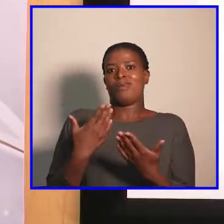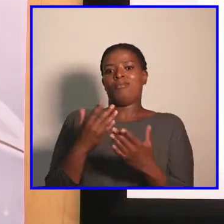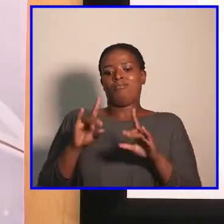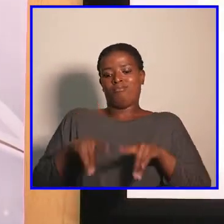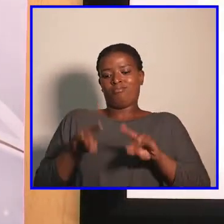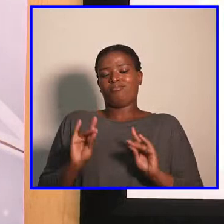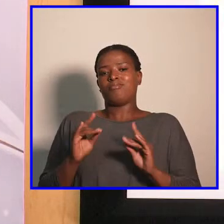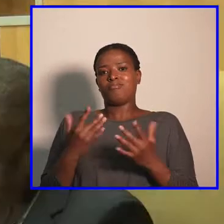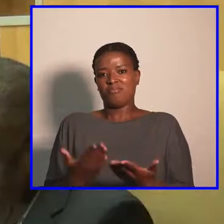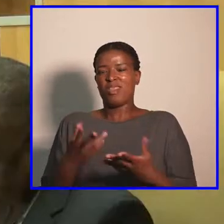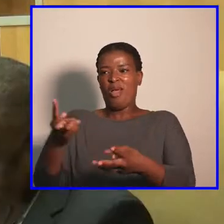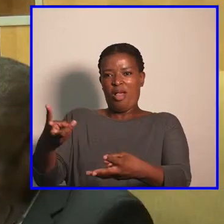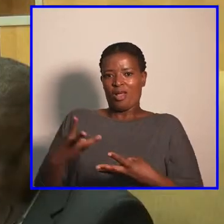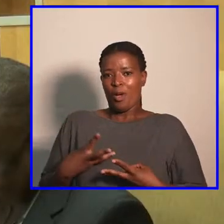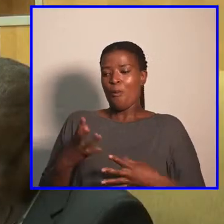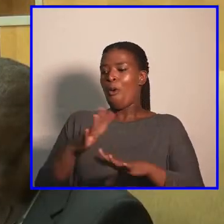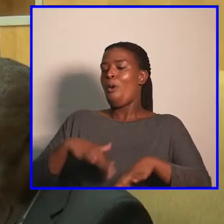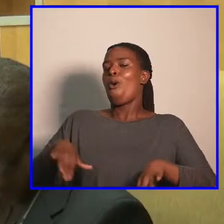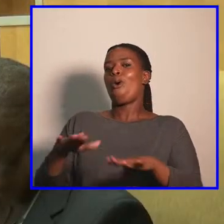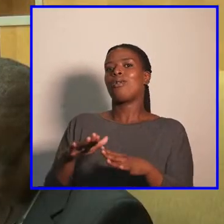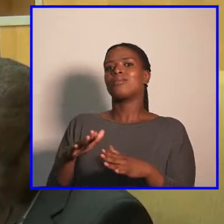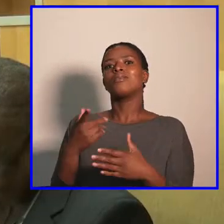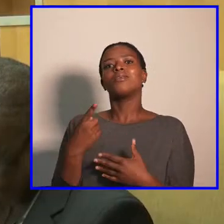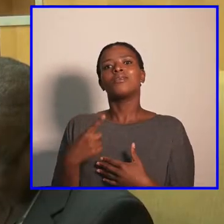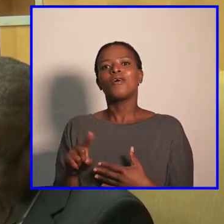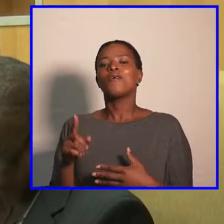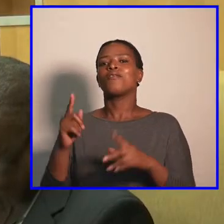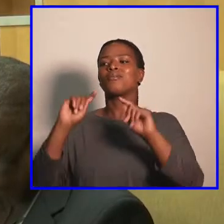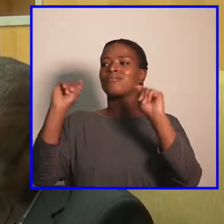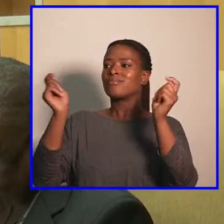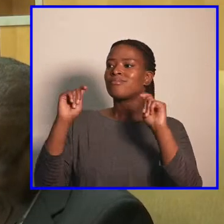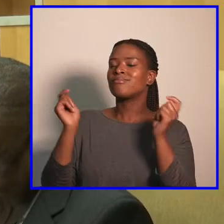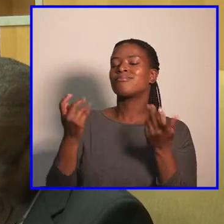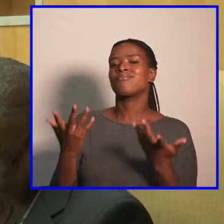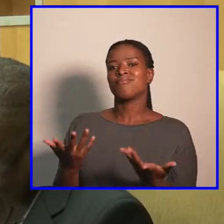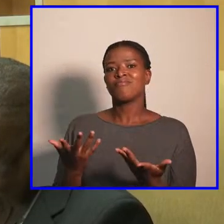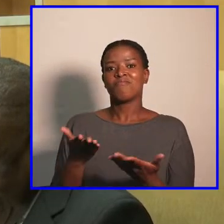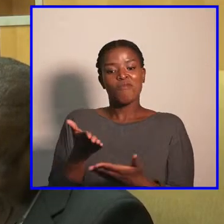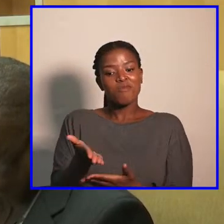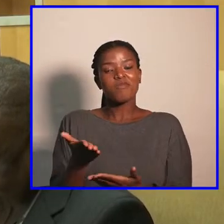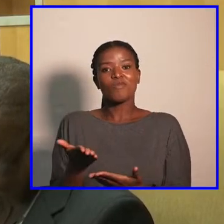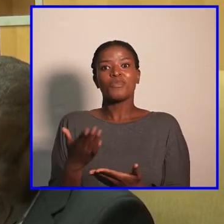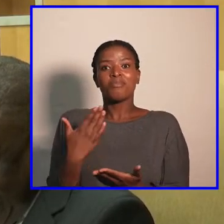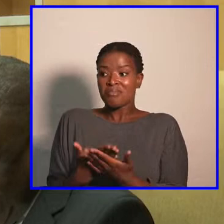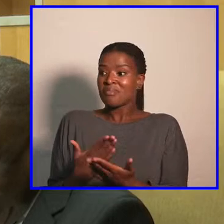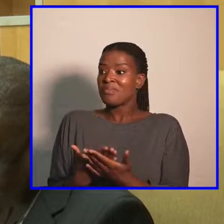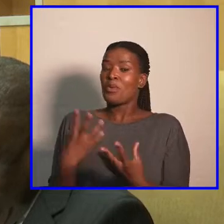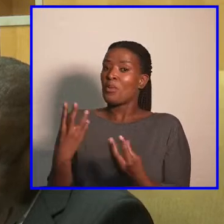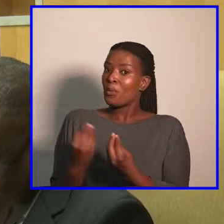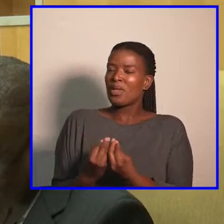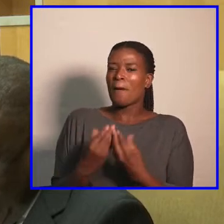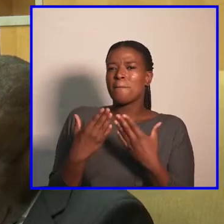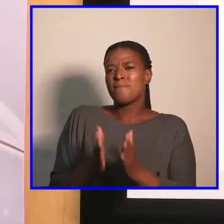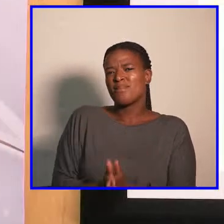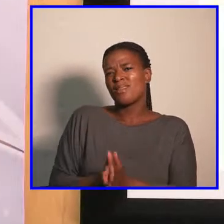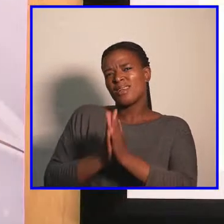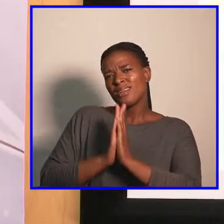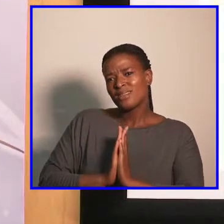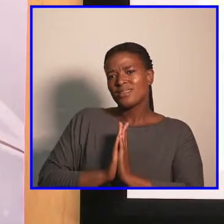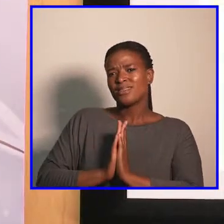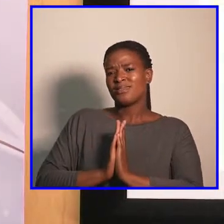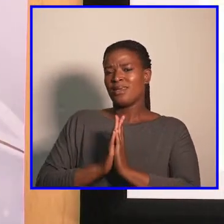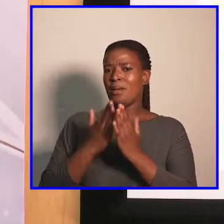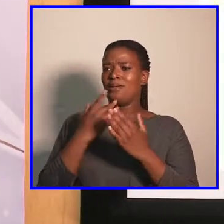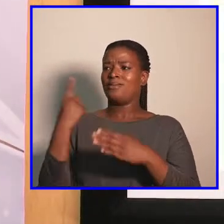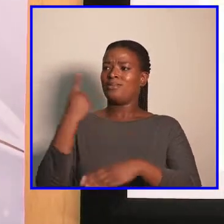I would like to welcome you all to this most anticipated ceremony, to be with us, and please enjoy our